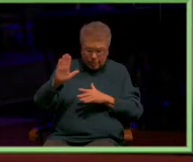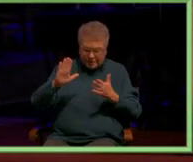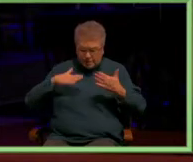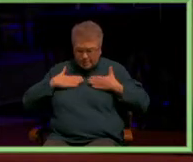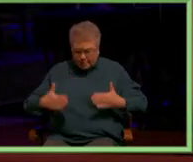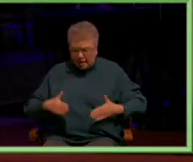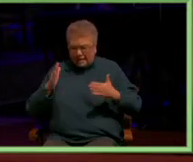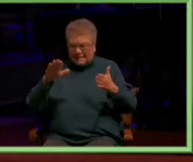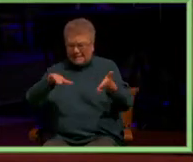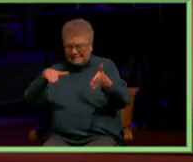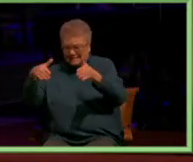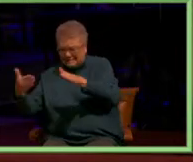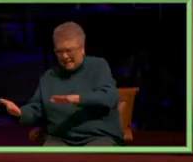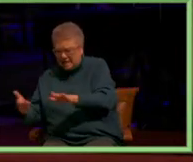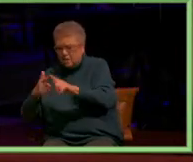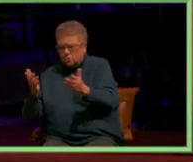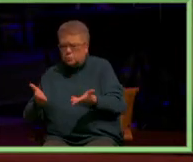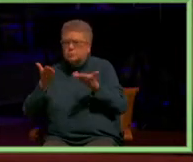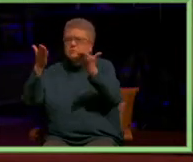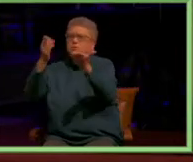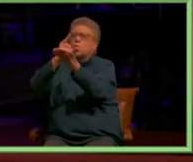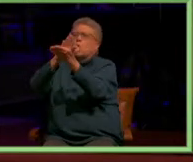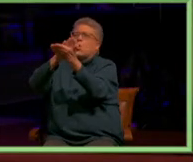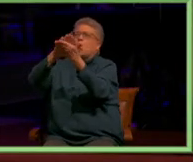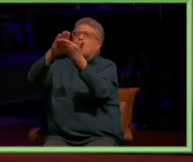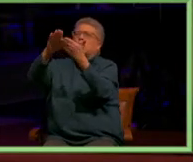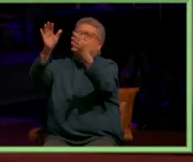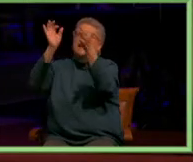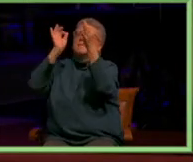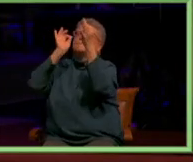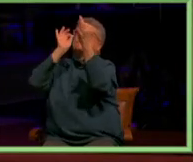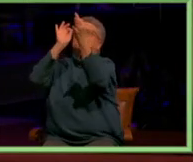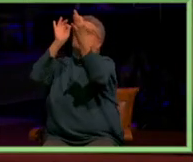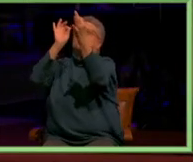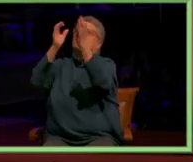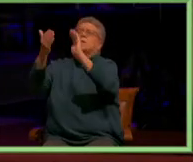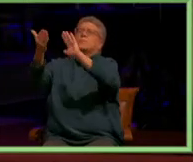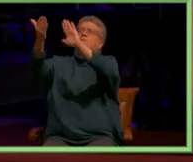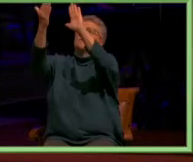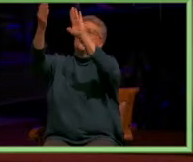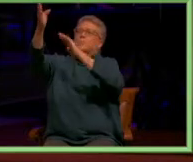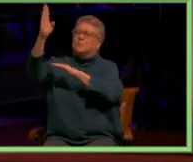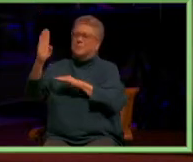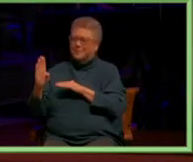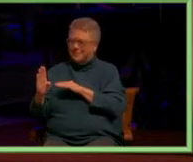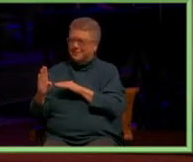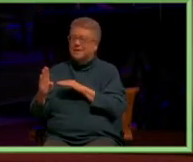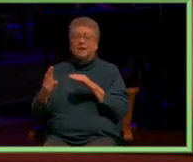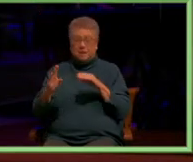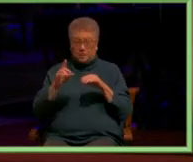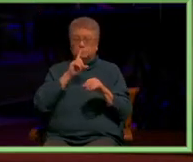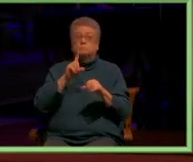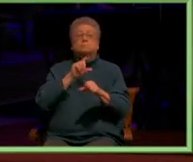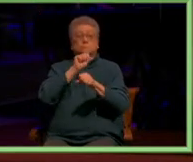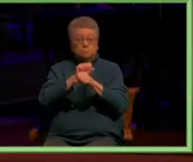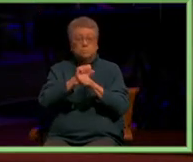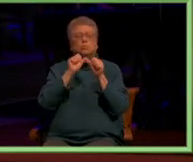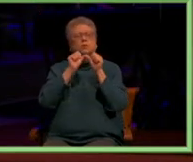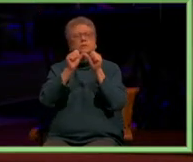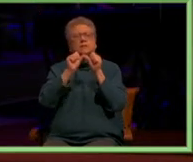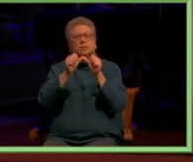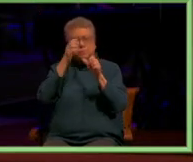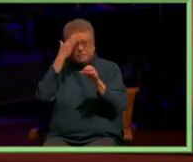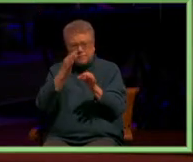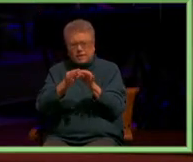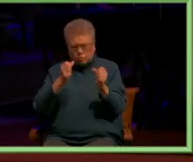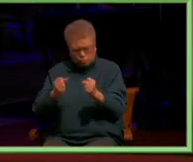death, in order to present you holy and blameless and above reproach before him. If indeed you continue in the faith,